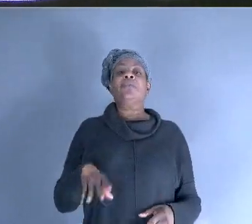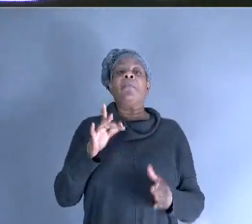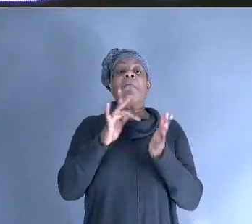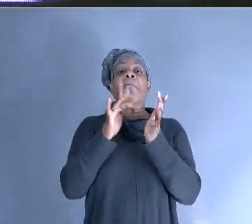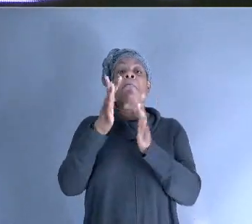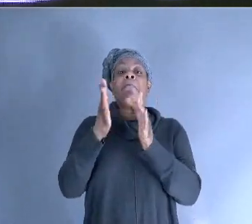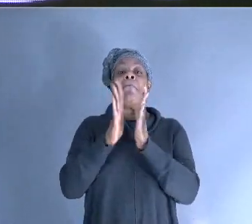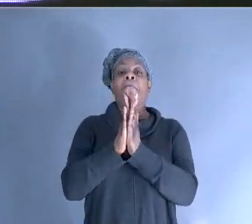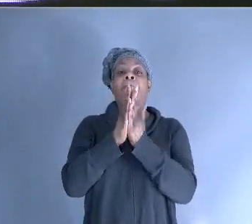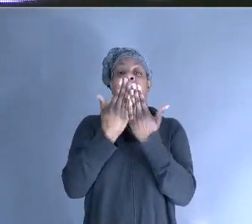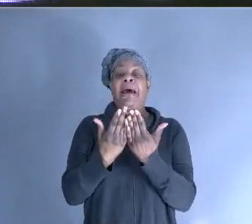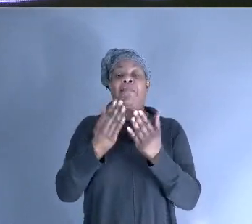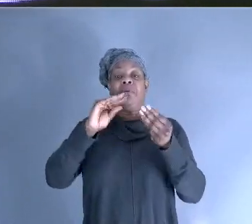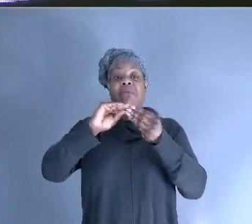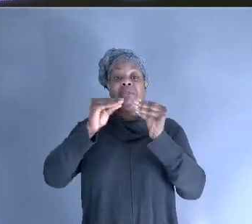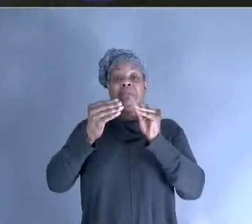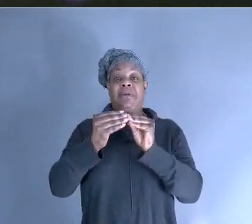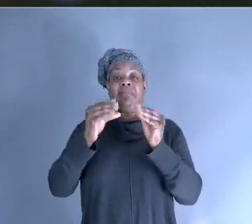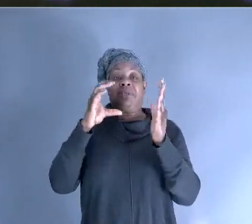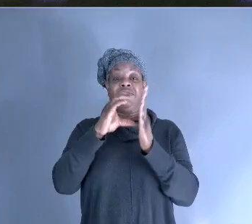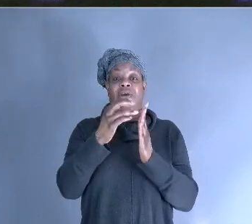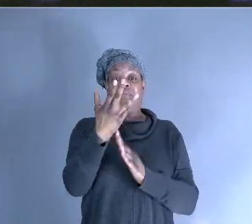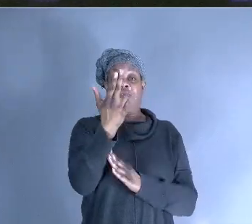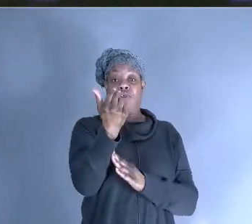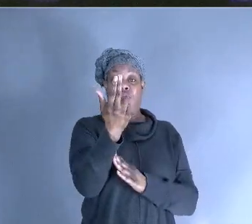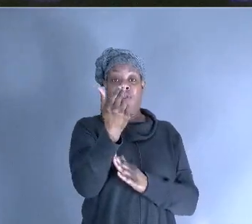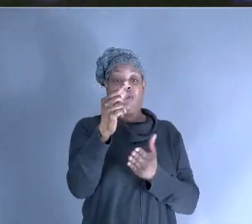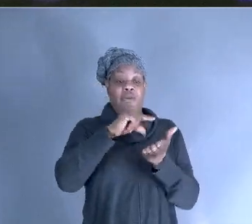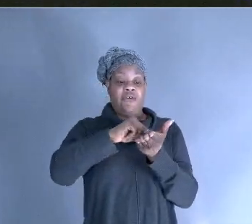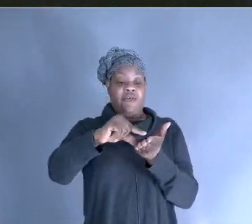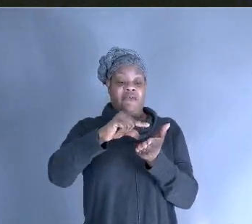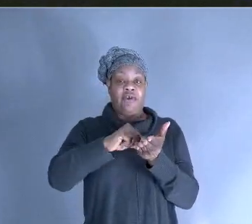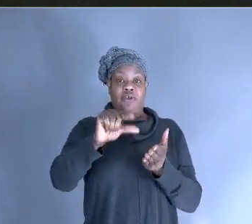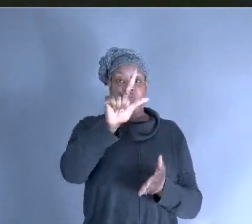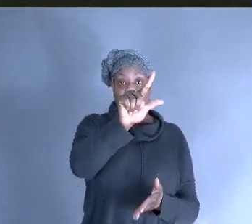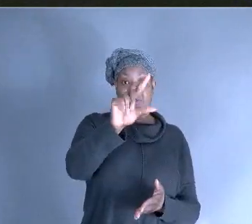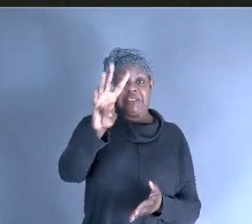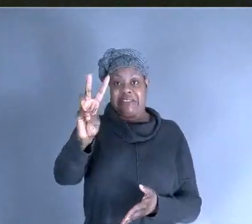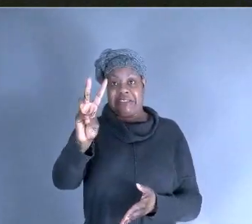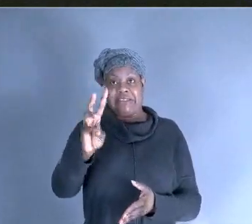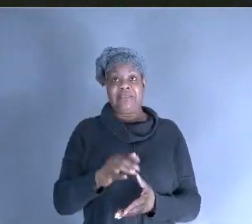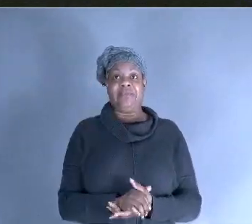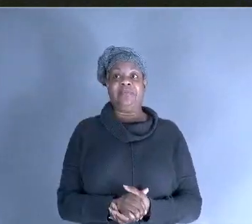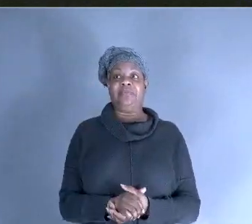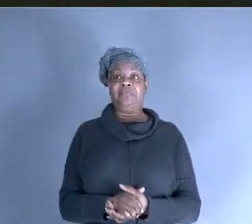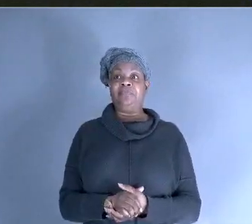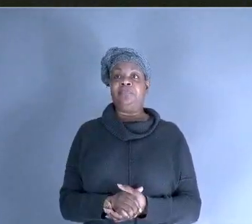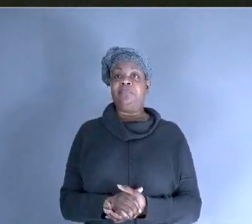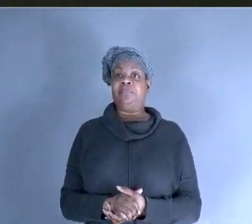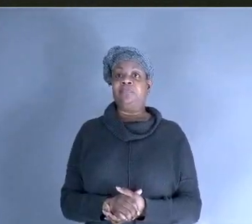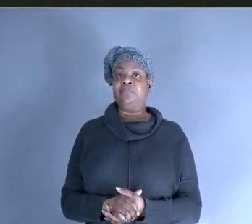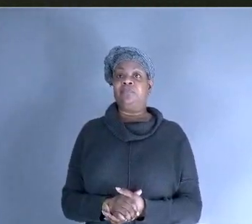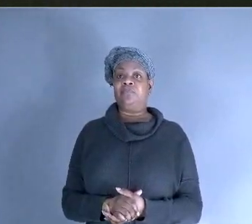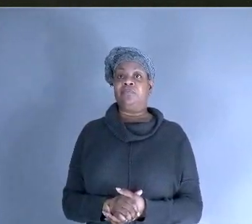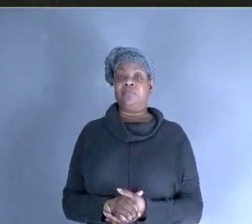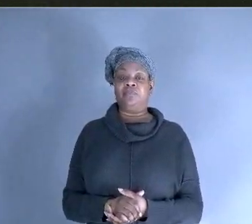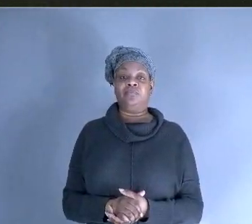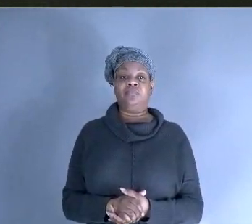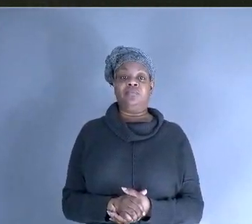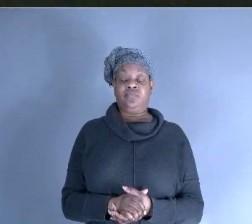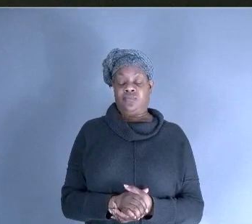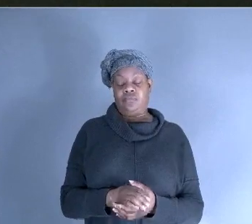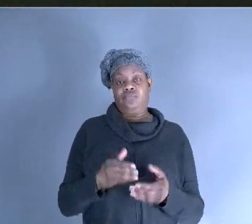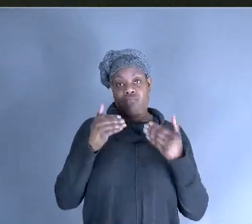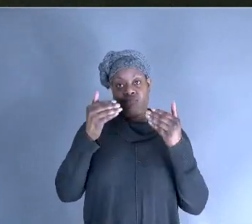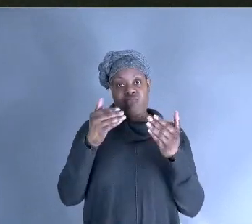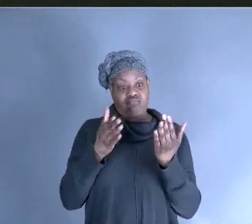number 13. We're going to start reading in verse number 26. If you have it, say amen. I'll give you some more time to find it.